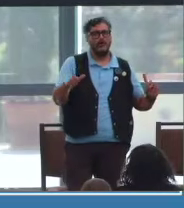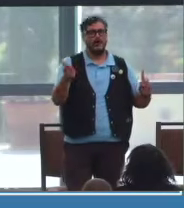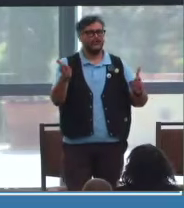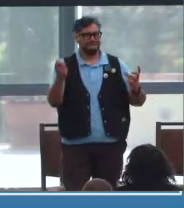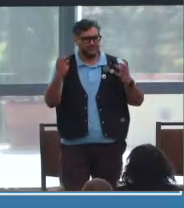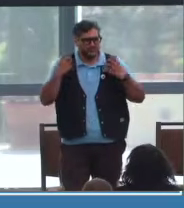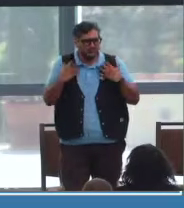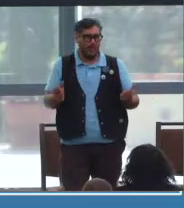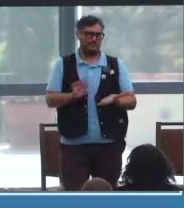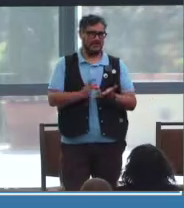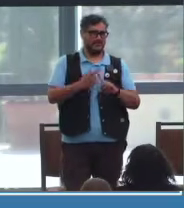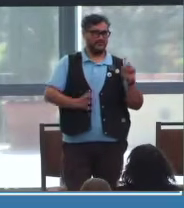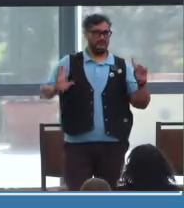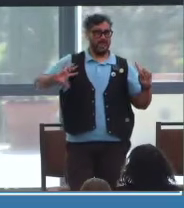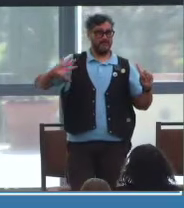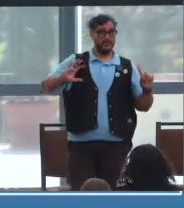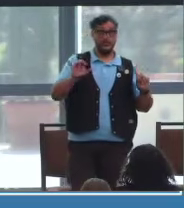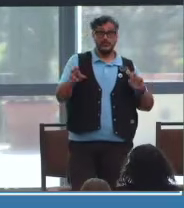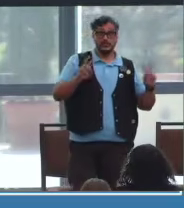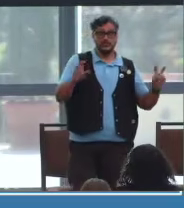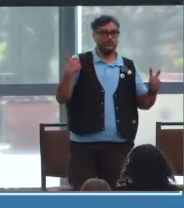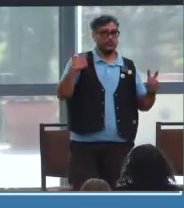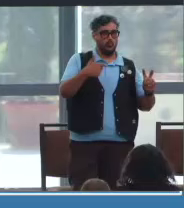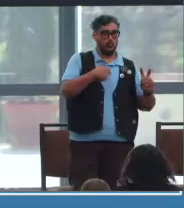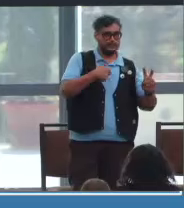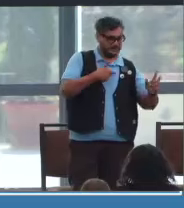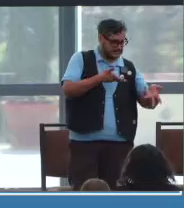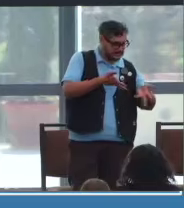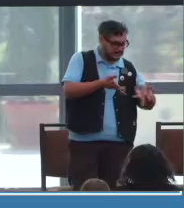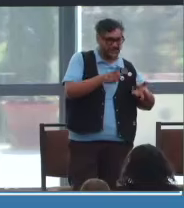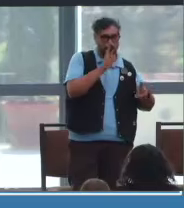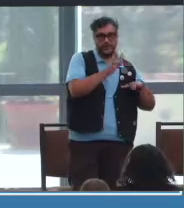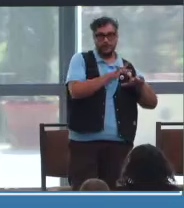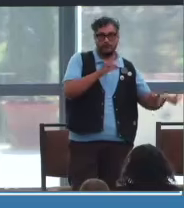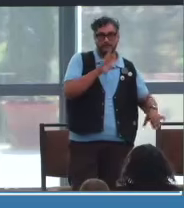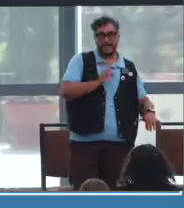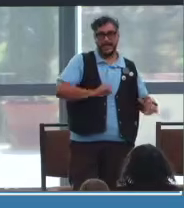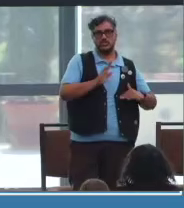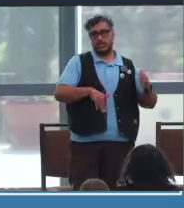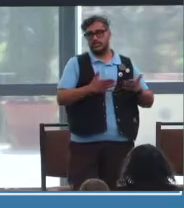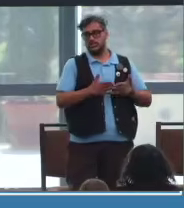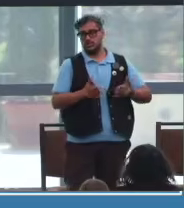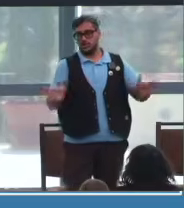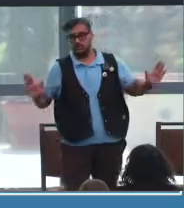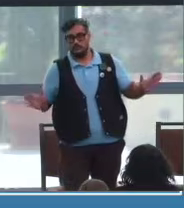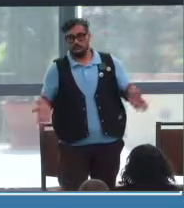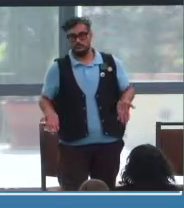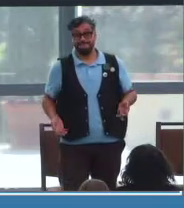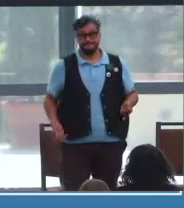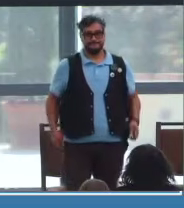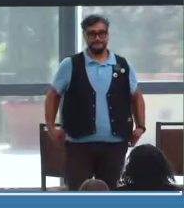the past. So sometimes these are issues we start dealing with even at a much earlier age than in the general population.